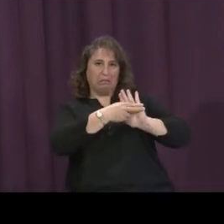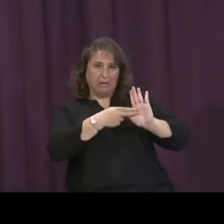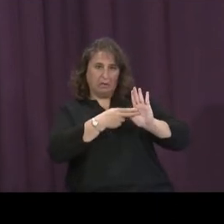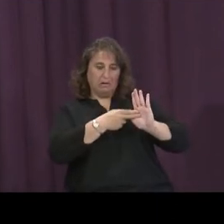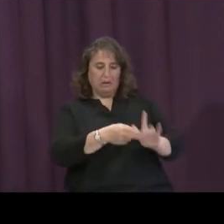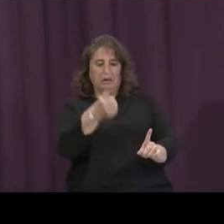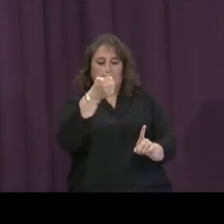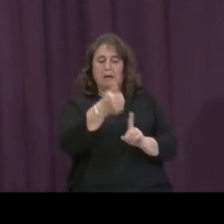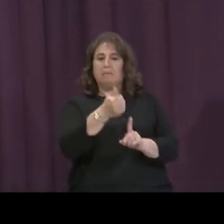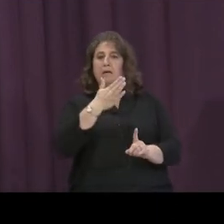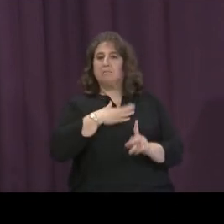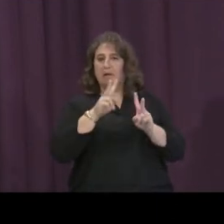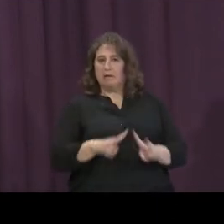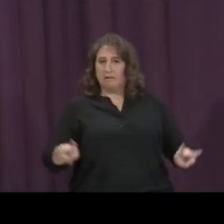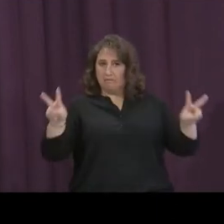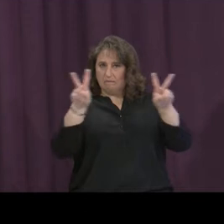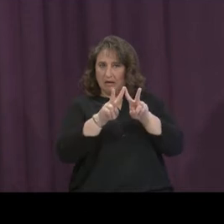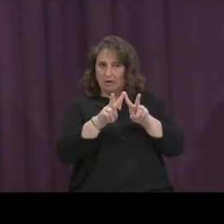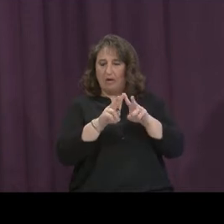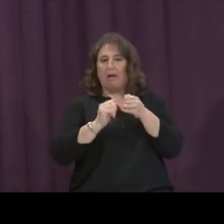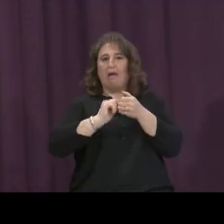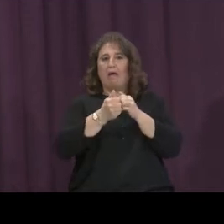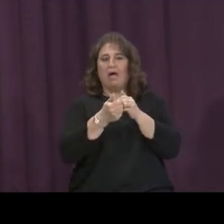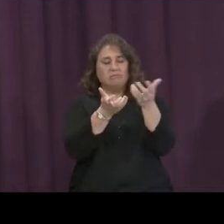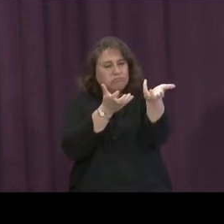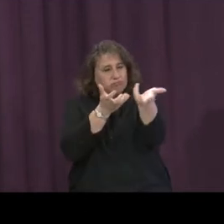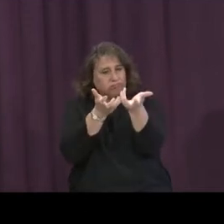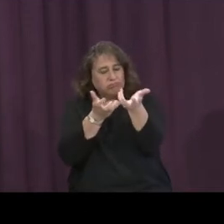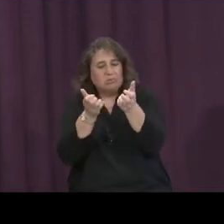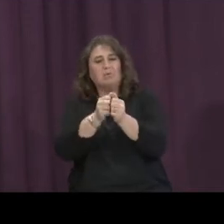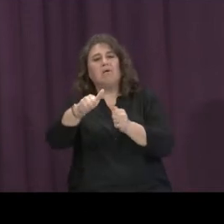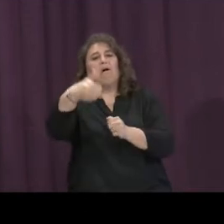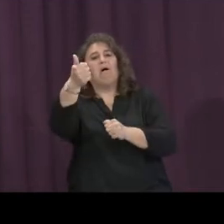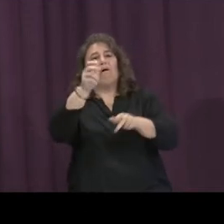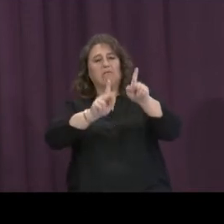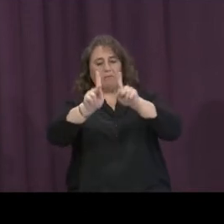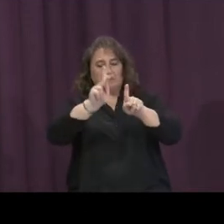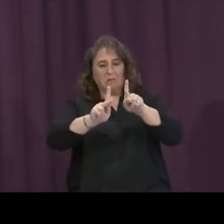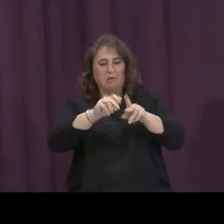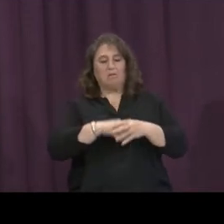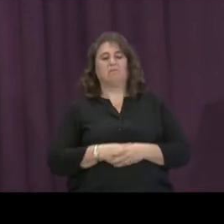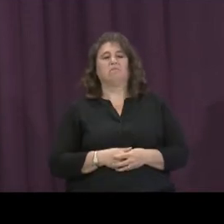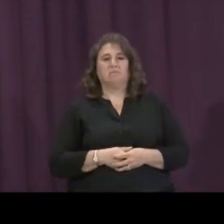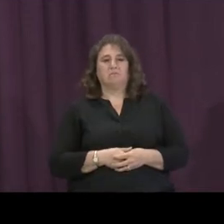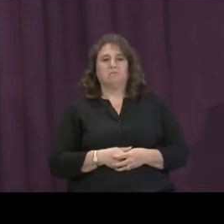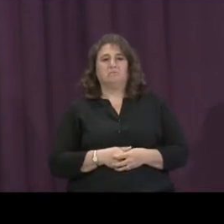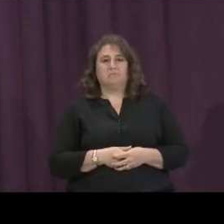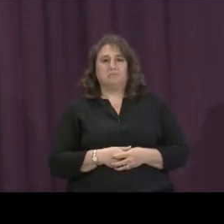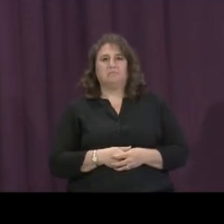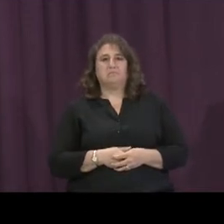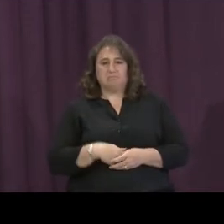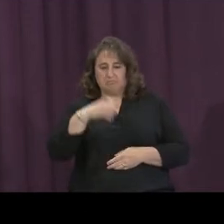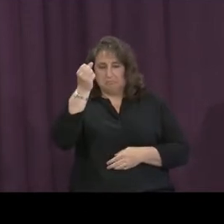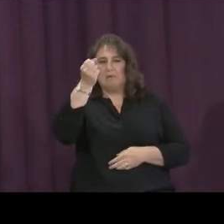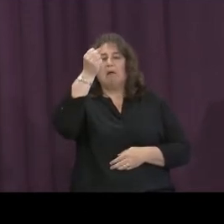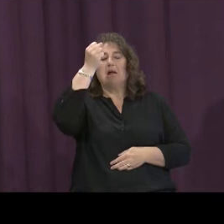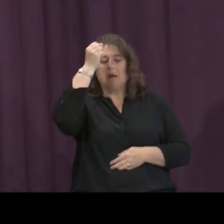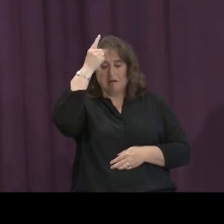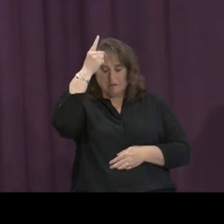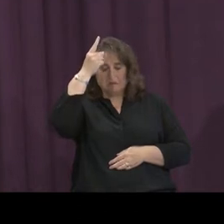values, and the ways we interact with others. We also talk about better understanding